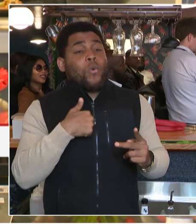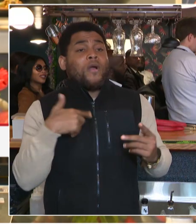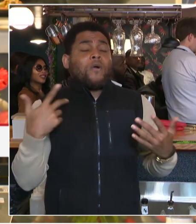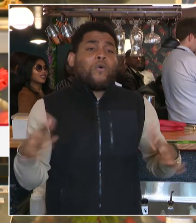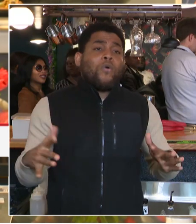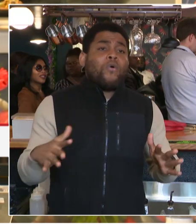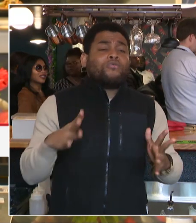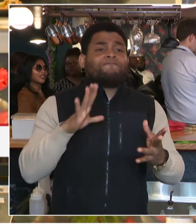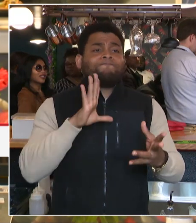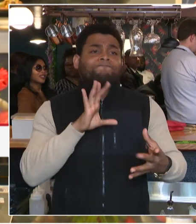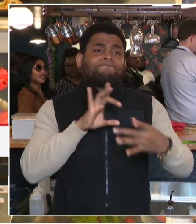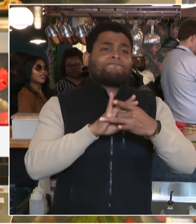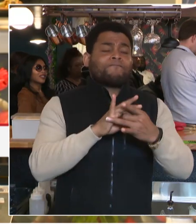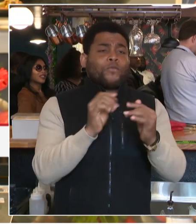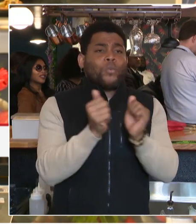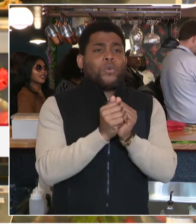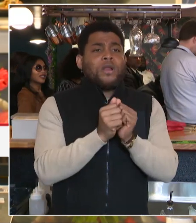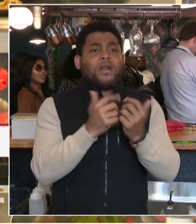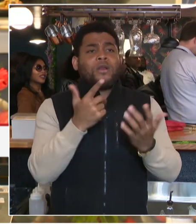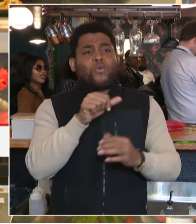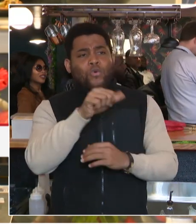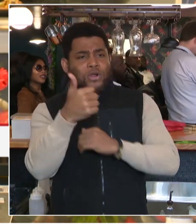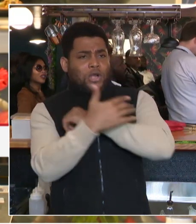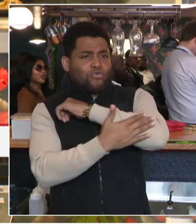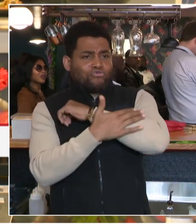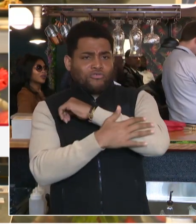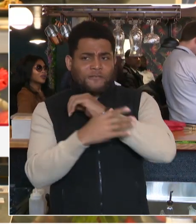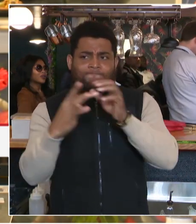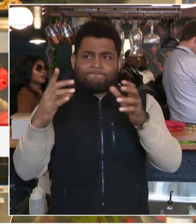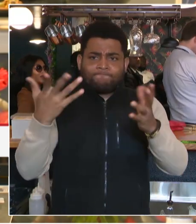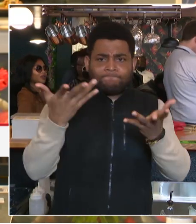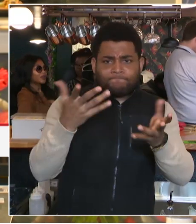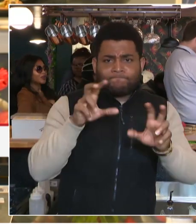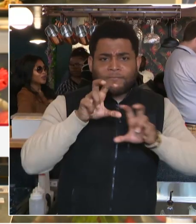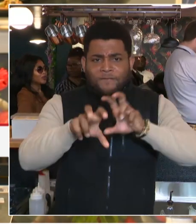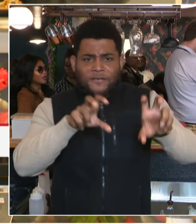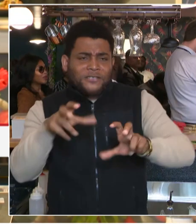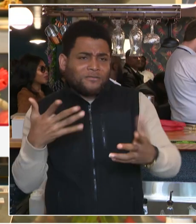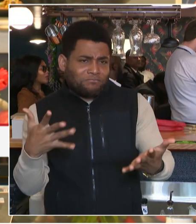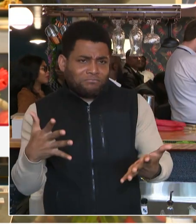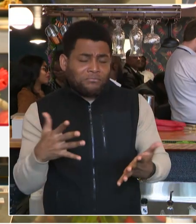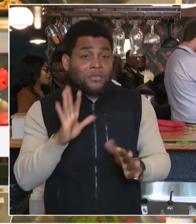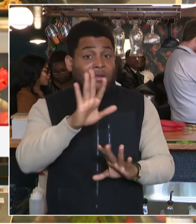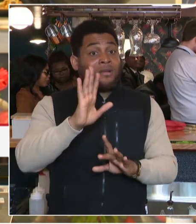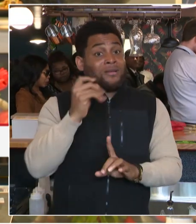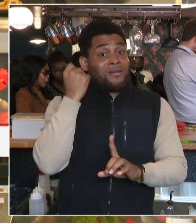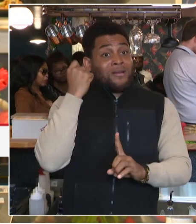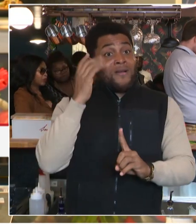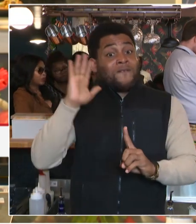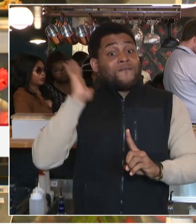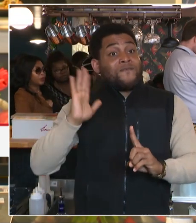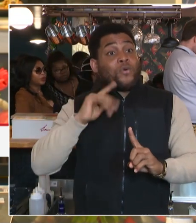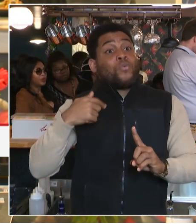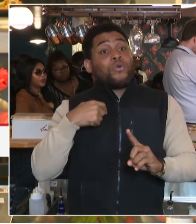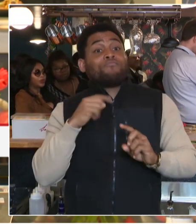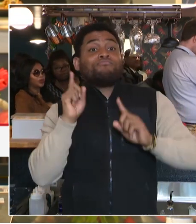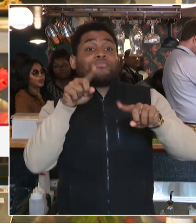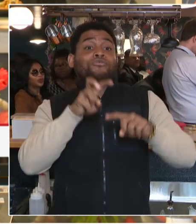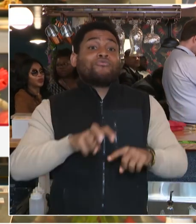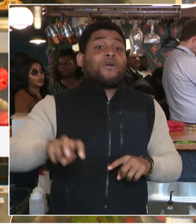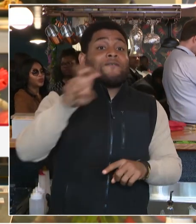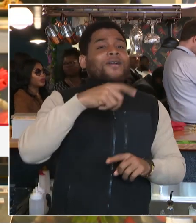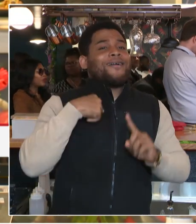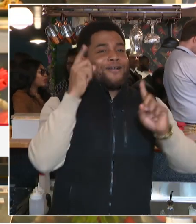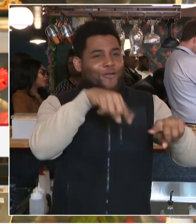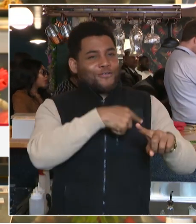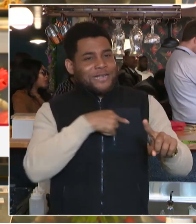foreign investors, whether, one of our first trips was to China, and where EB5 Capital has also helped